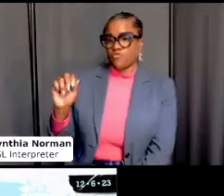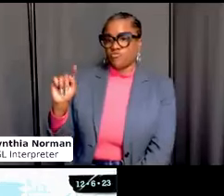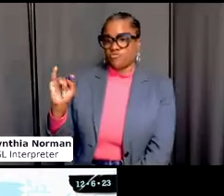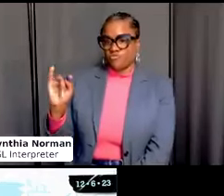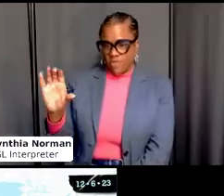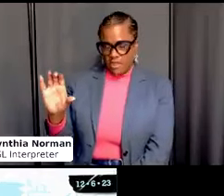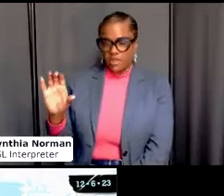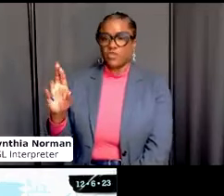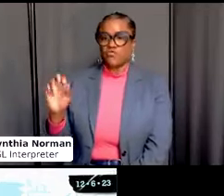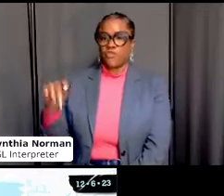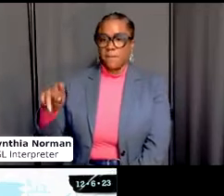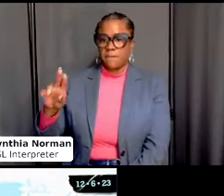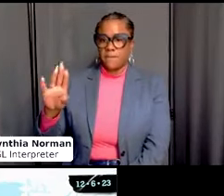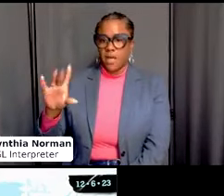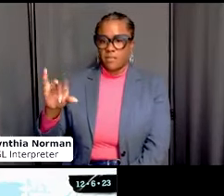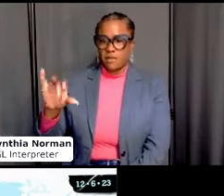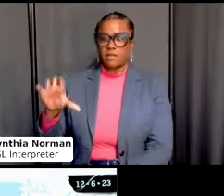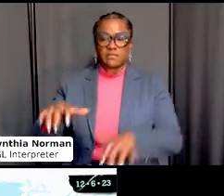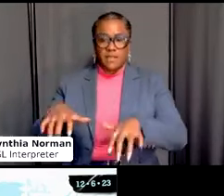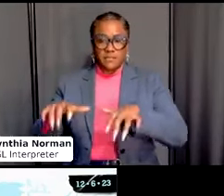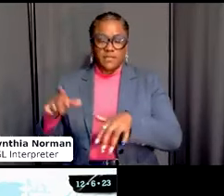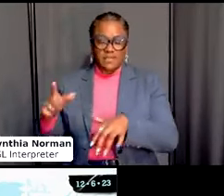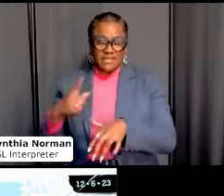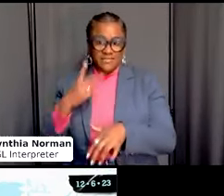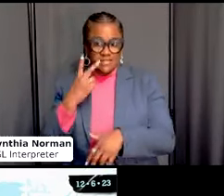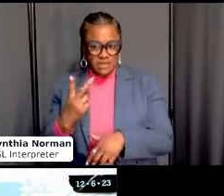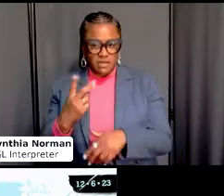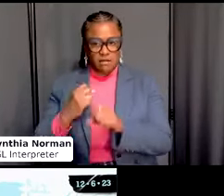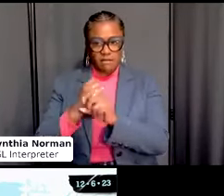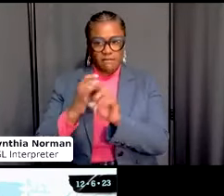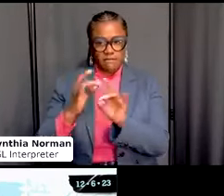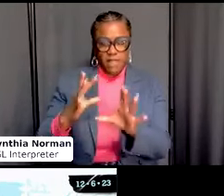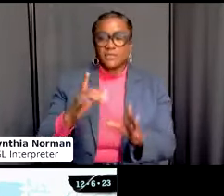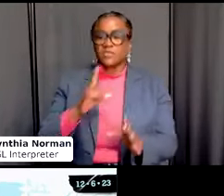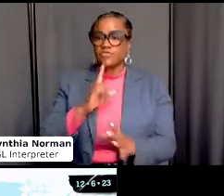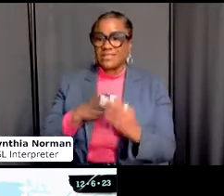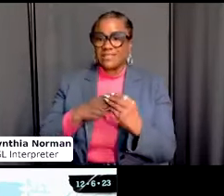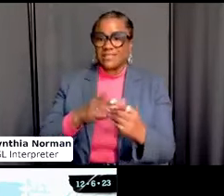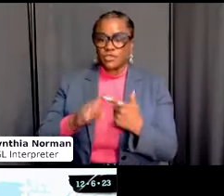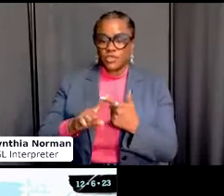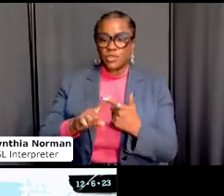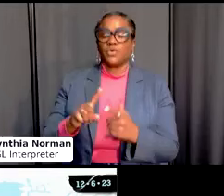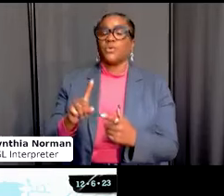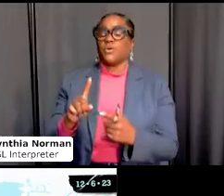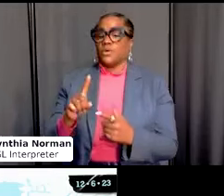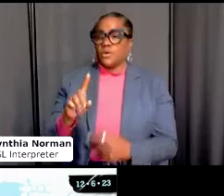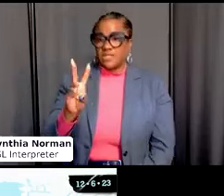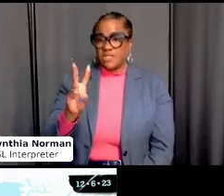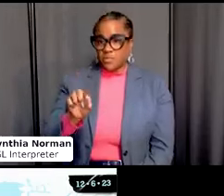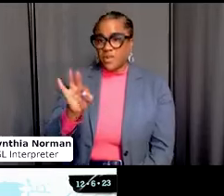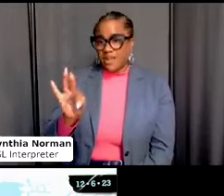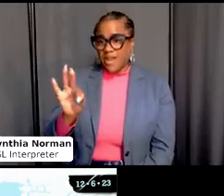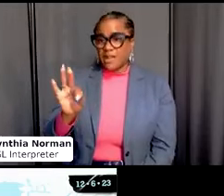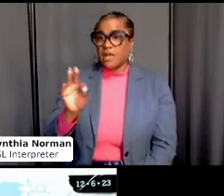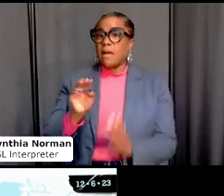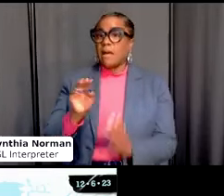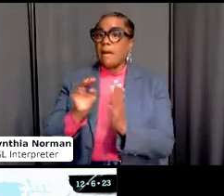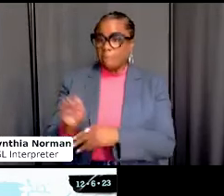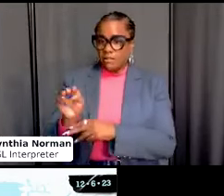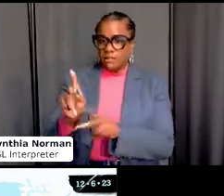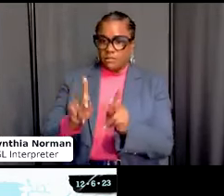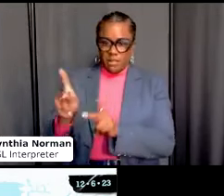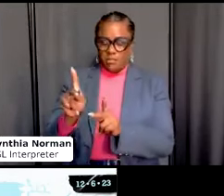prolonged conflict and escalating violence, leading to a record 6.9 million people being displaced. In